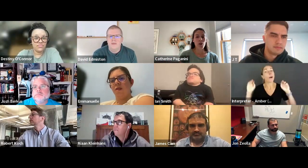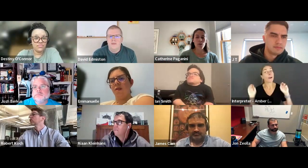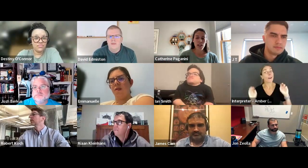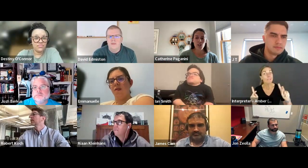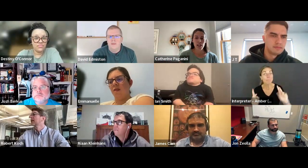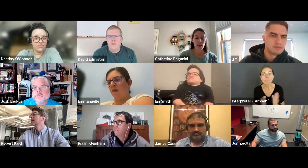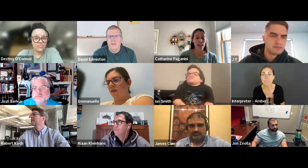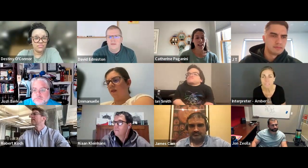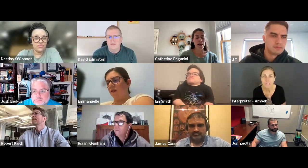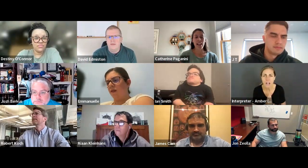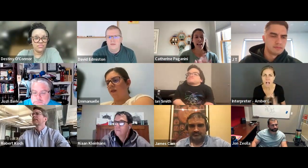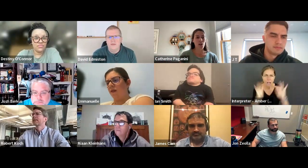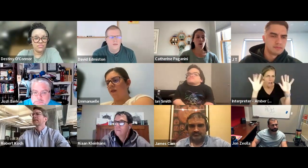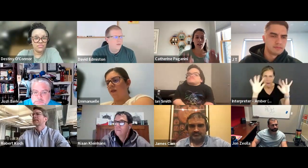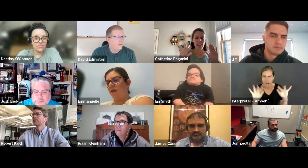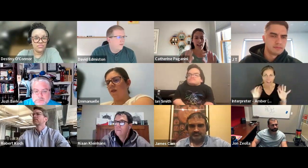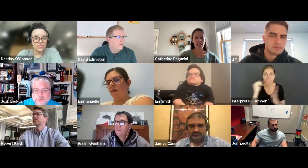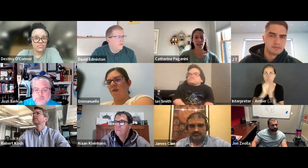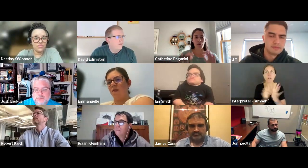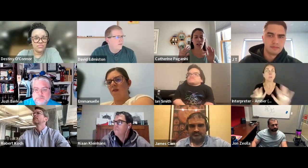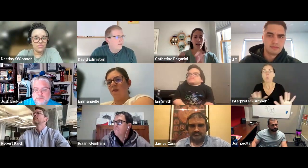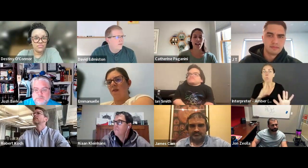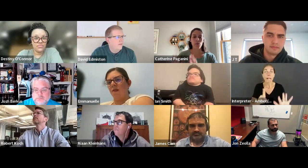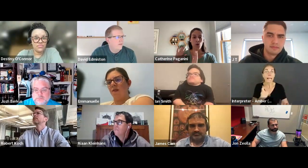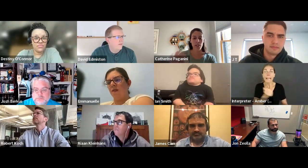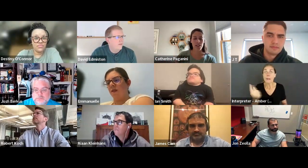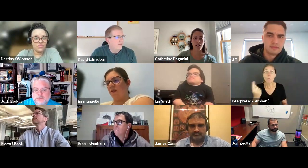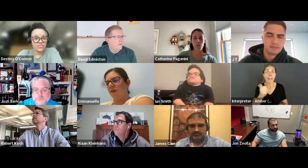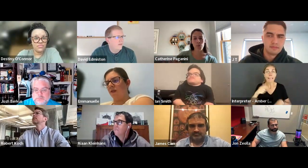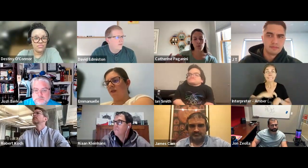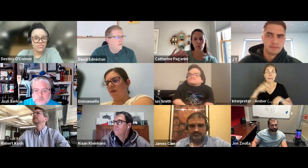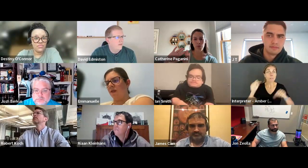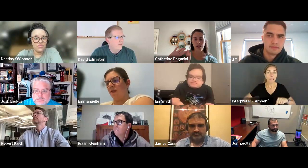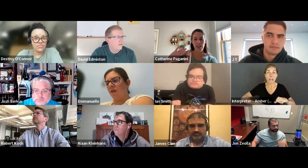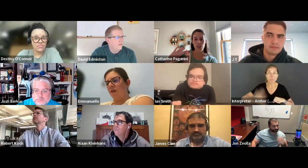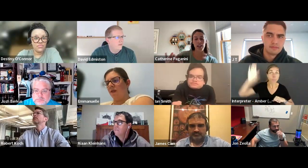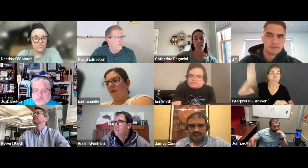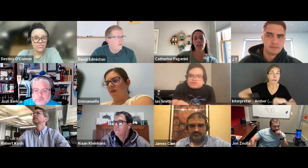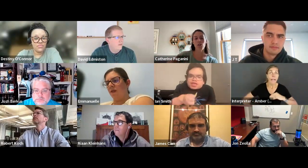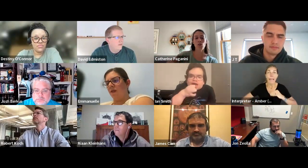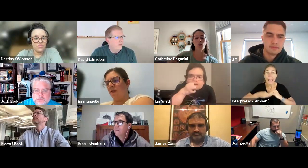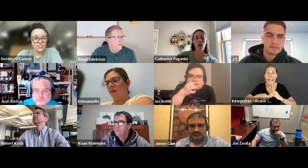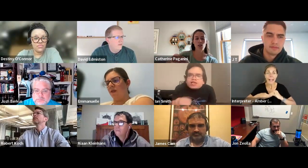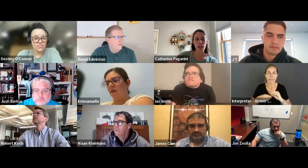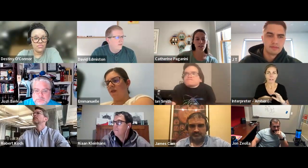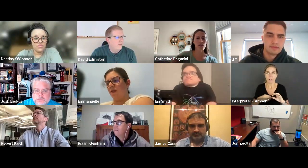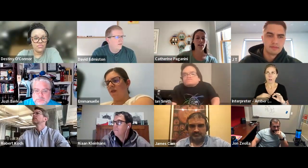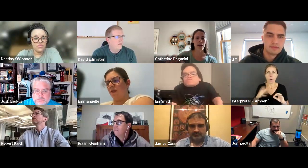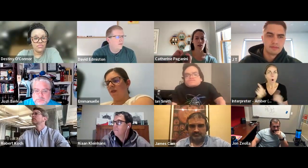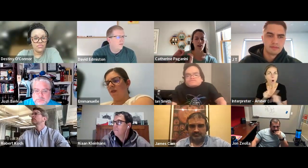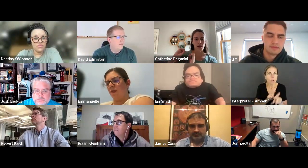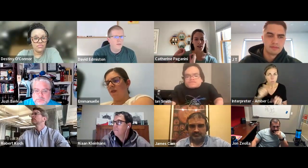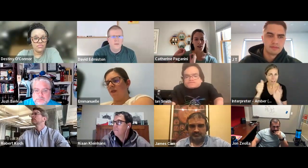just going through the agenda, and again, like anyone at any time can add points there. The agenda is pinned to our